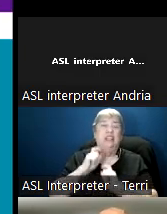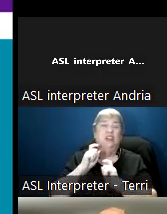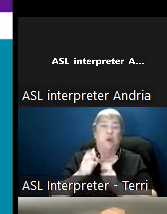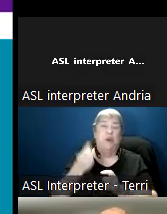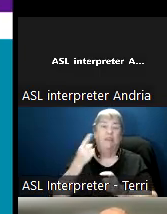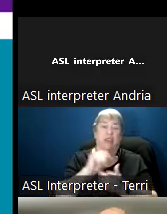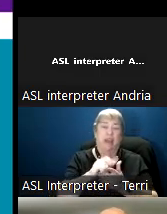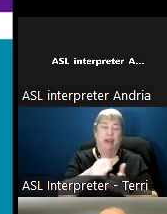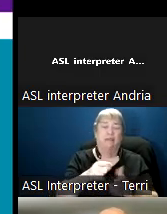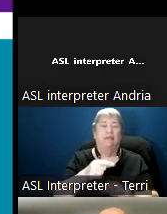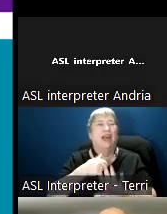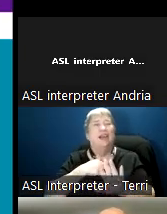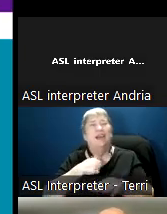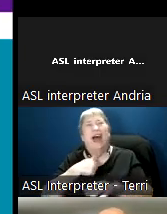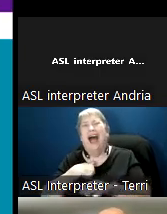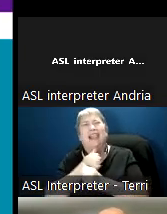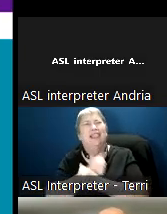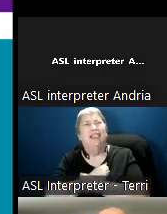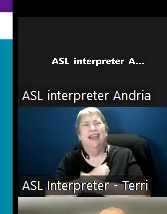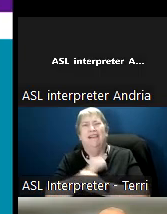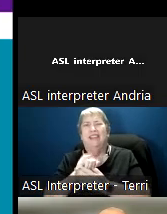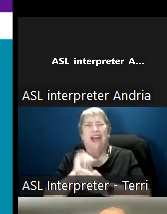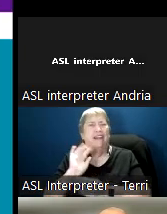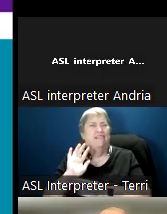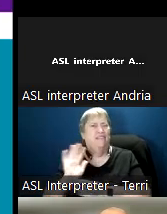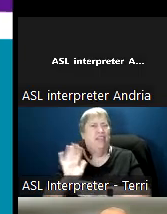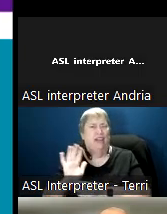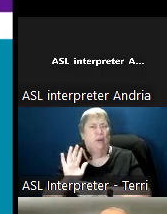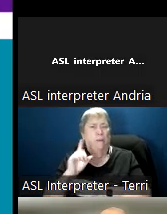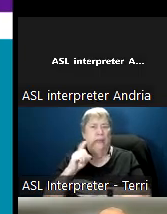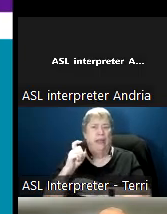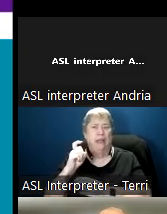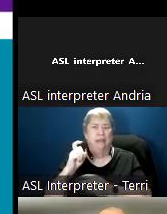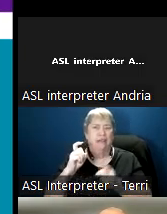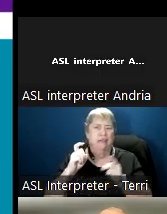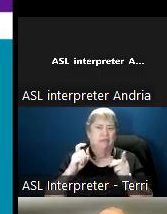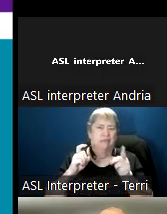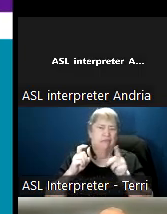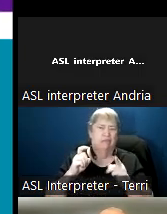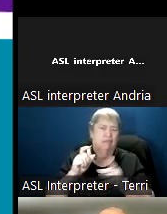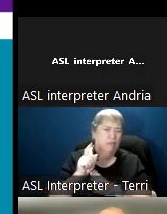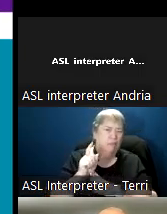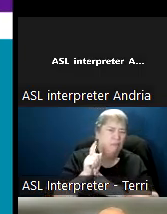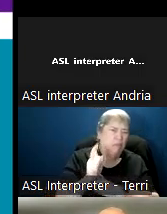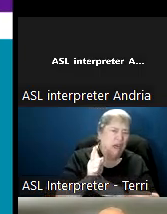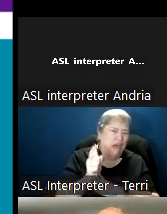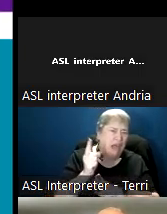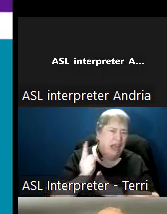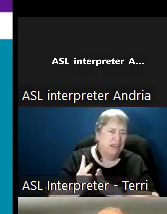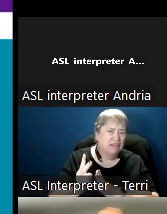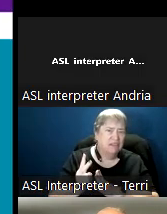So I really love this video because I think that in a little over, a minute and a half,